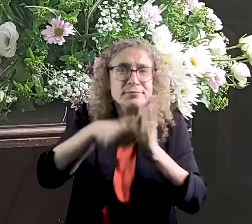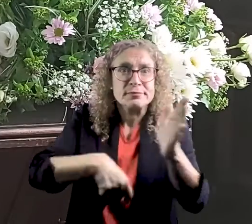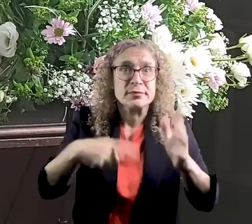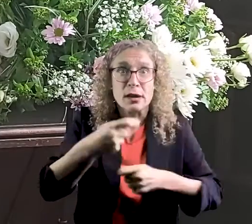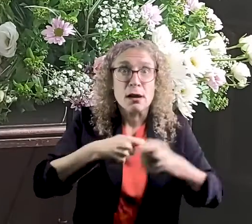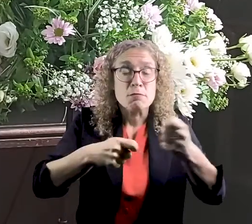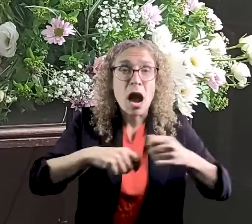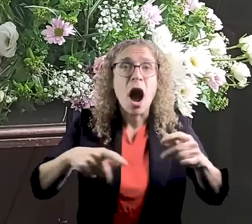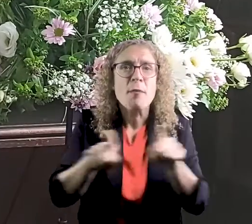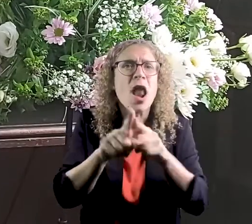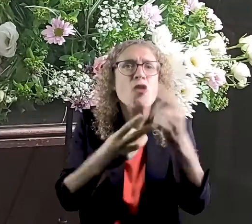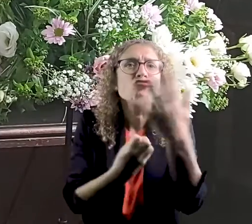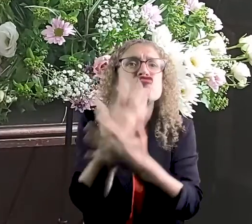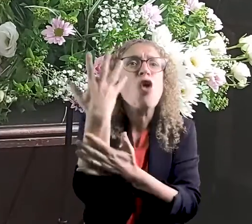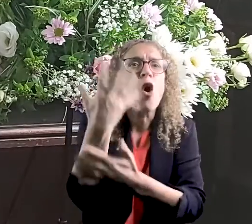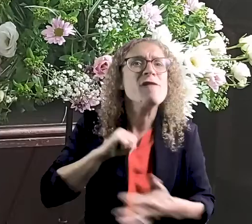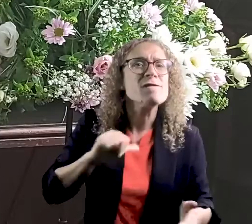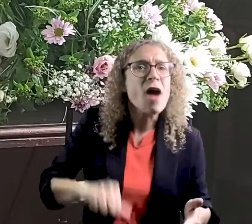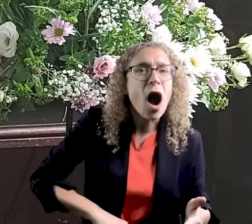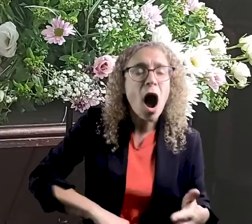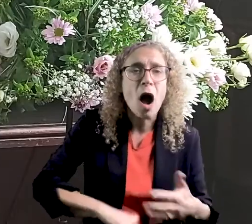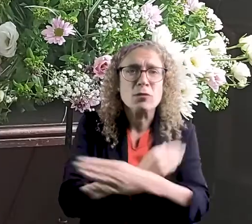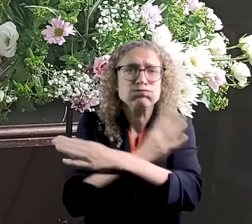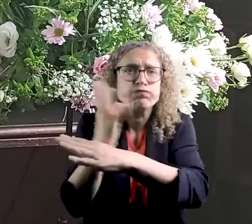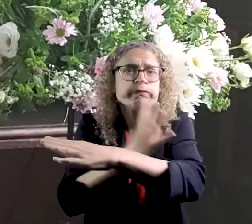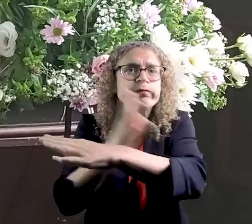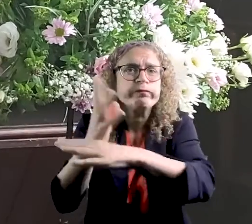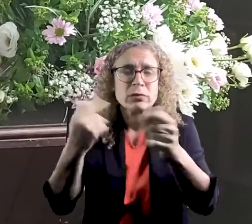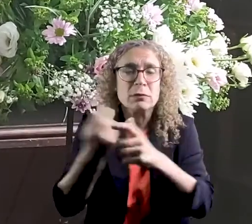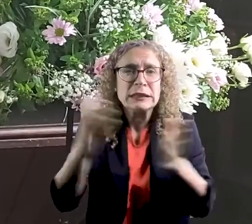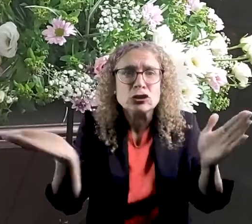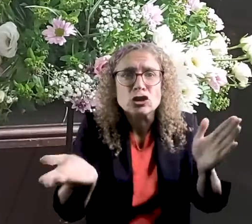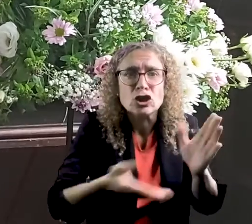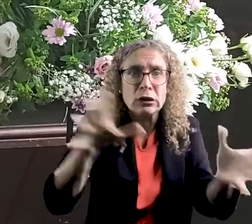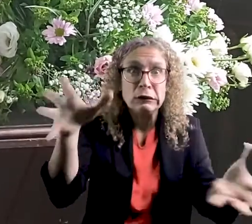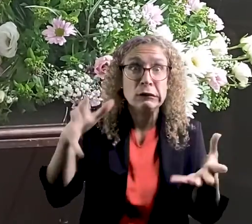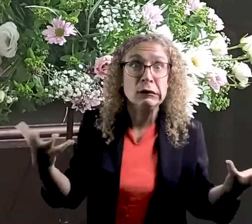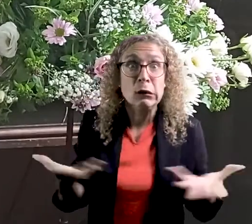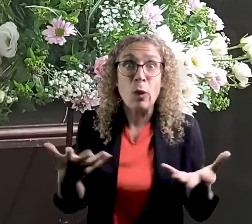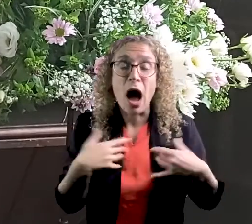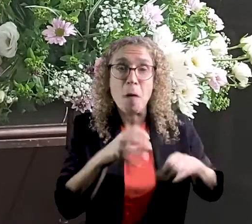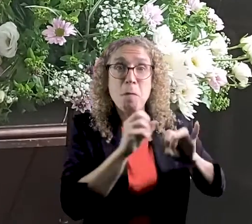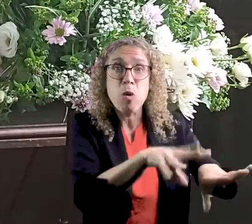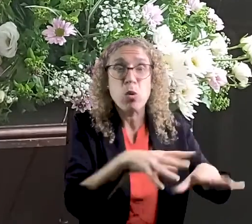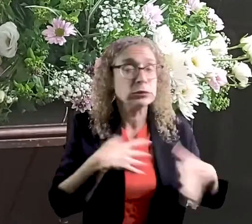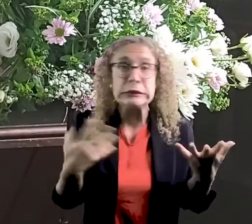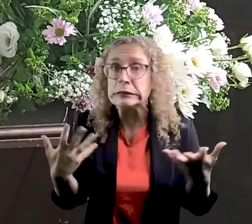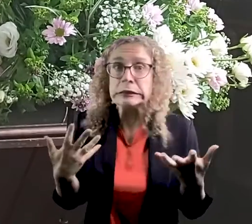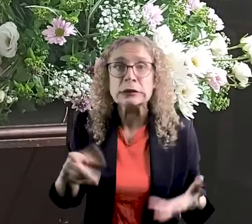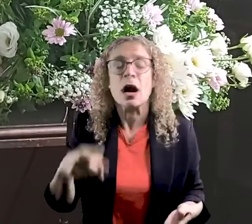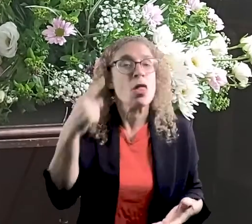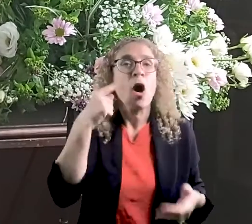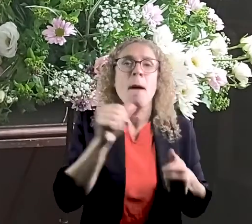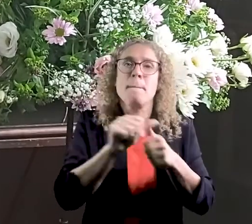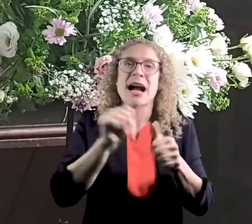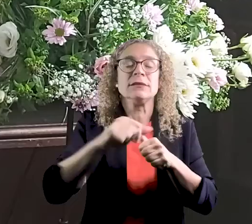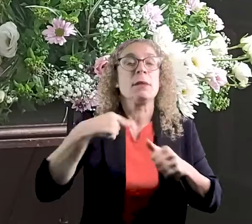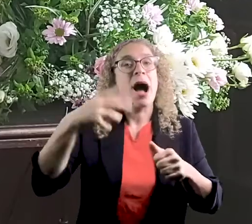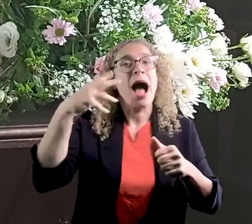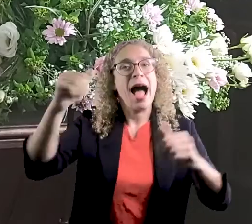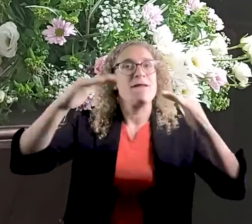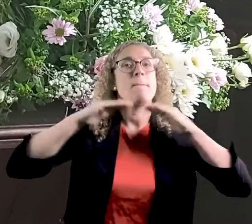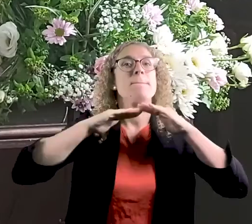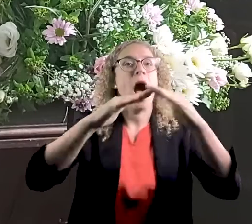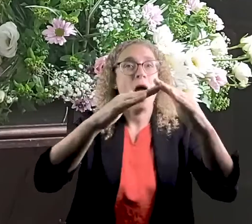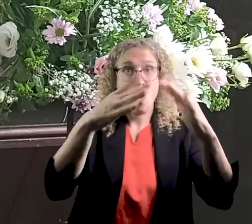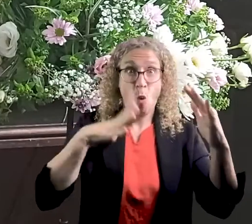haven't anywhere to keep all my crops. What can I do? This is what I will do," he told himself. "I will tear down my barns